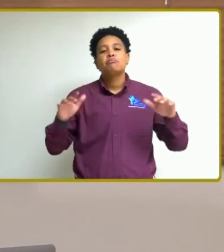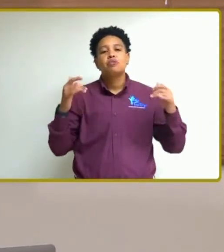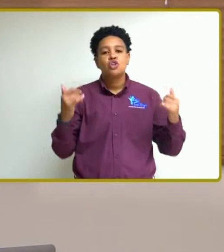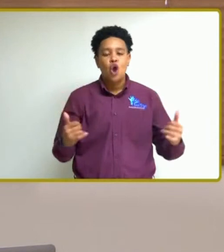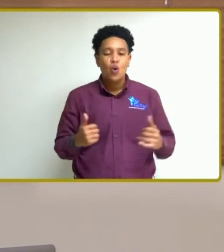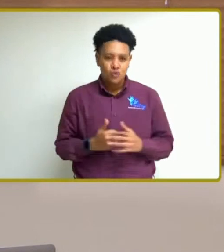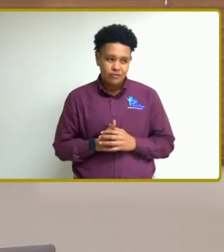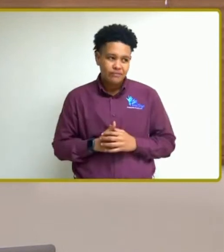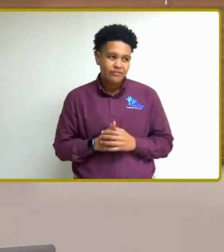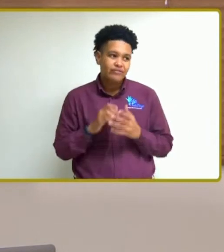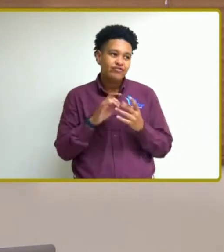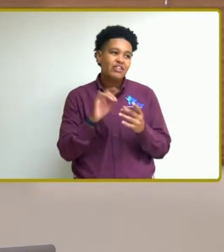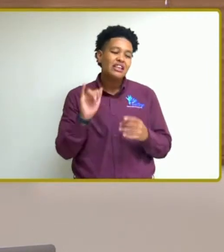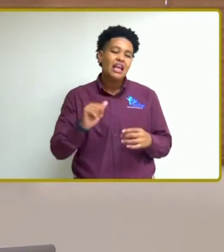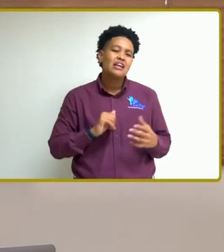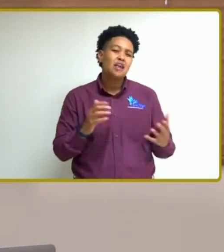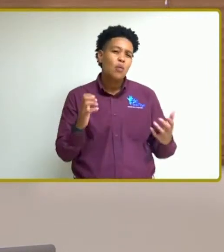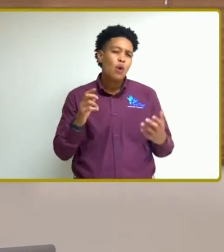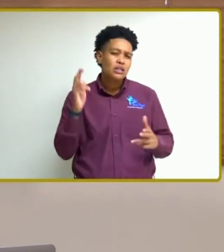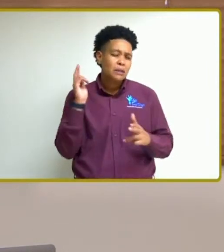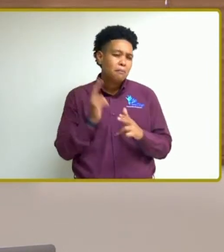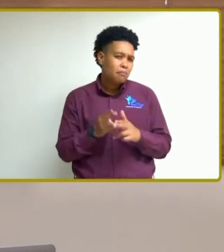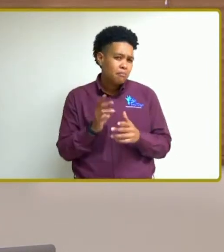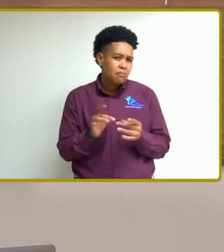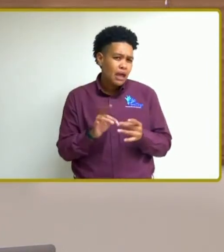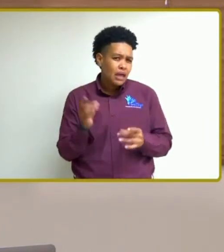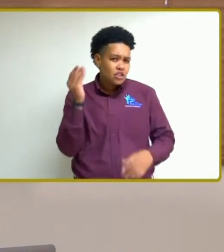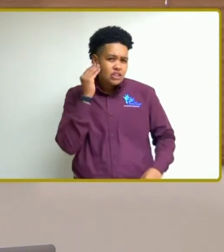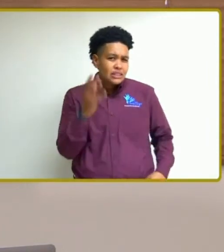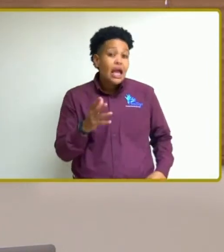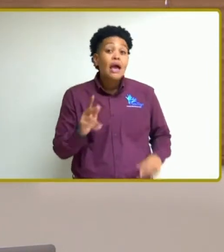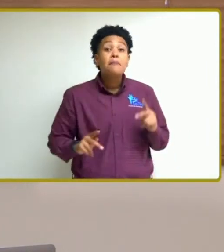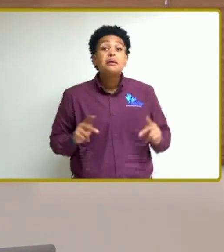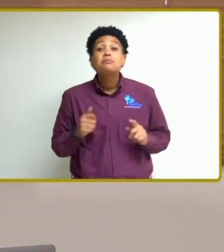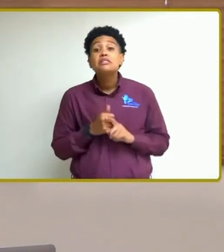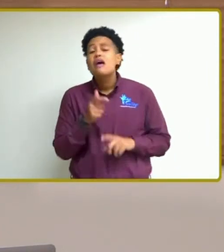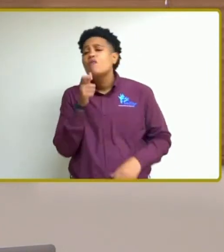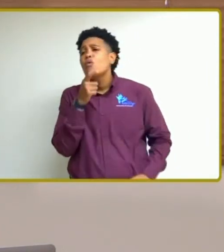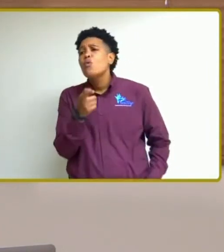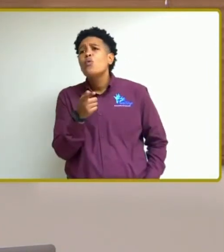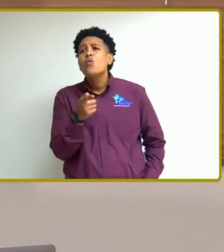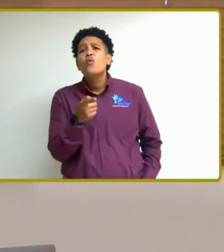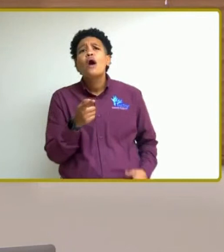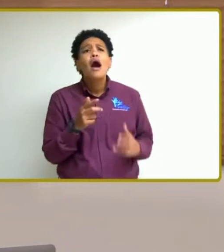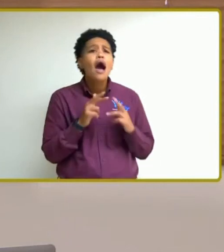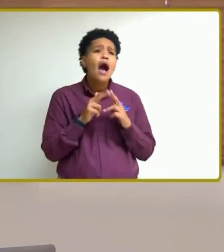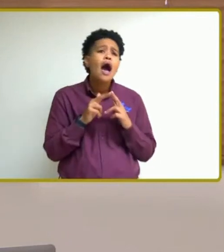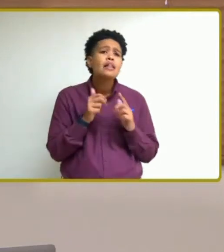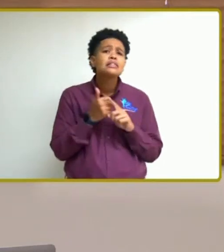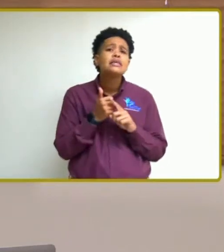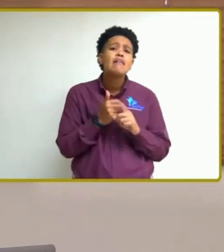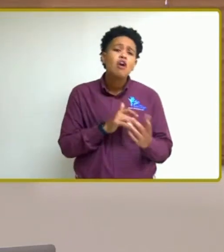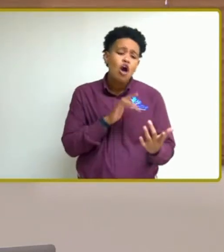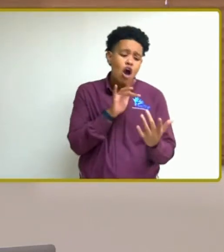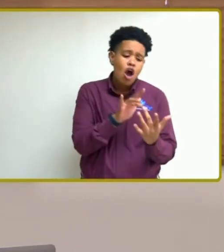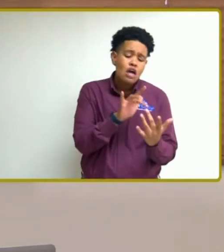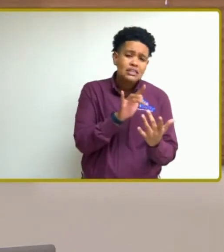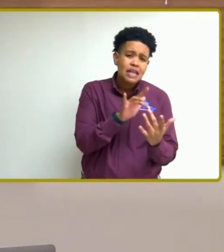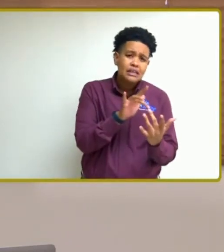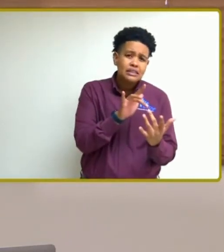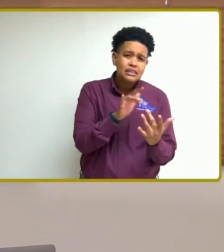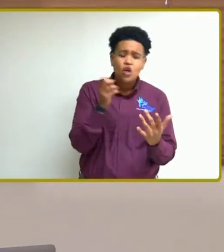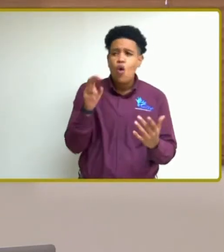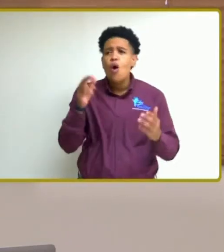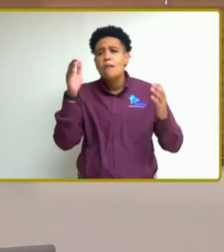And on that note, I just want to mention as well that persons that are either contacts